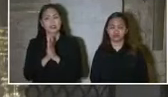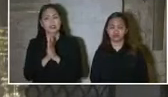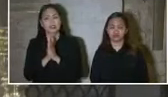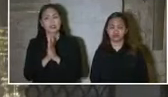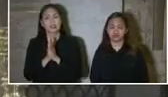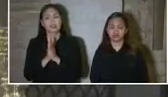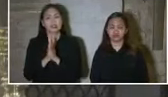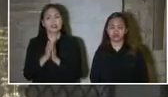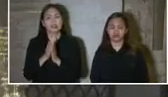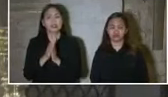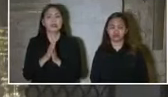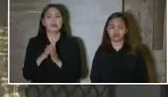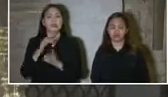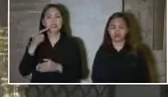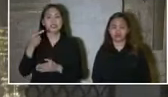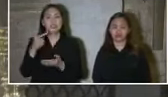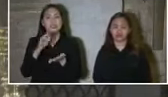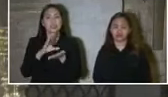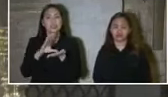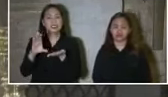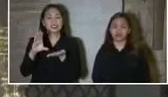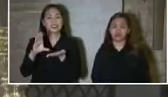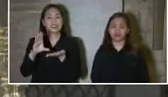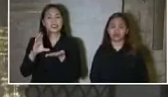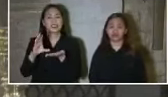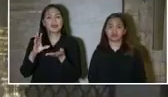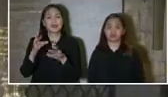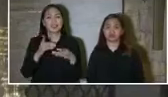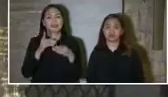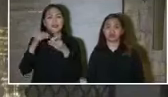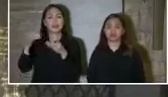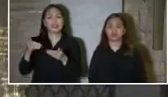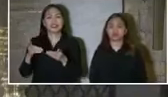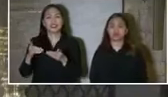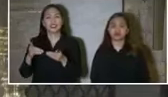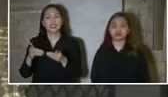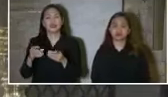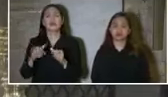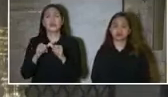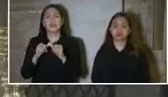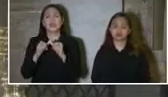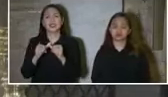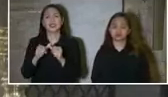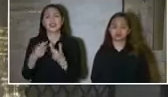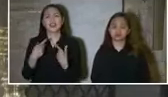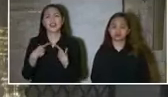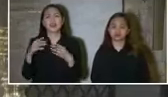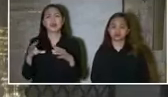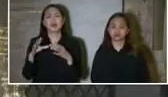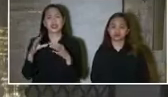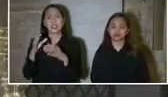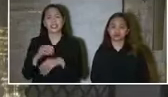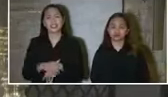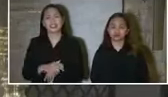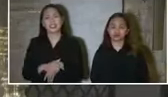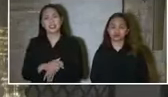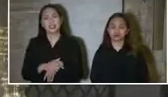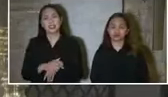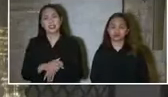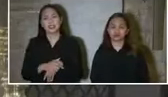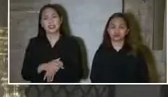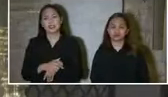yung amin pong GCash account for your donations are already working. So, hindi na yan